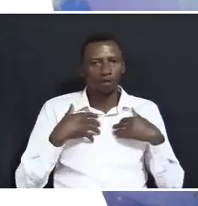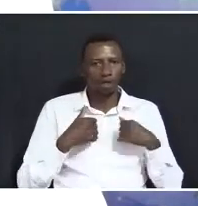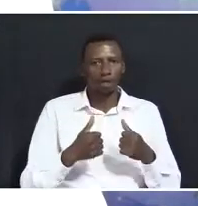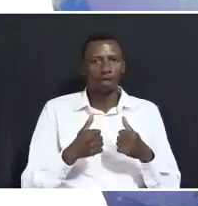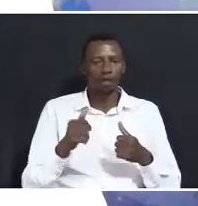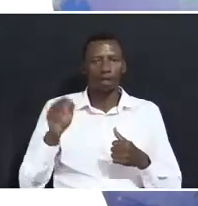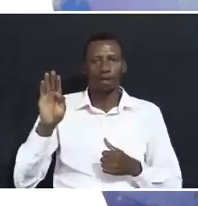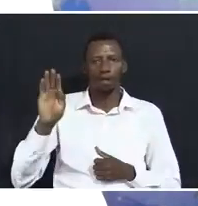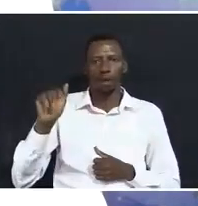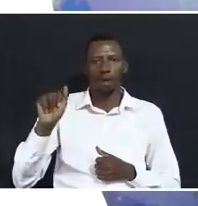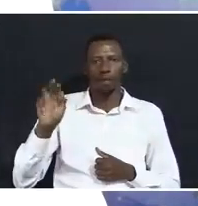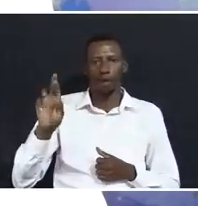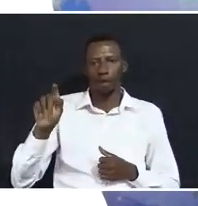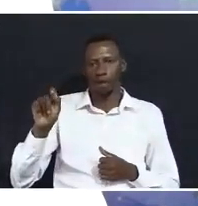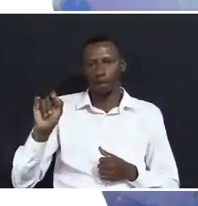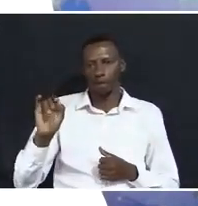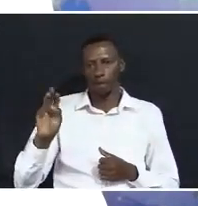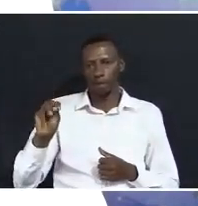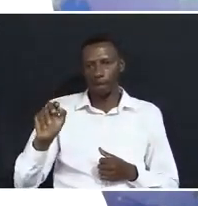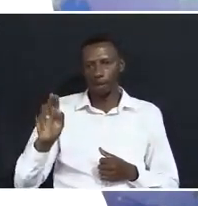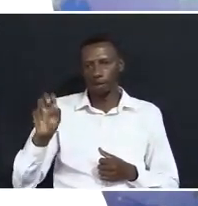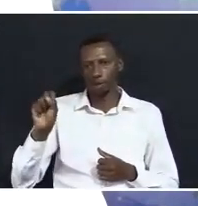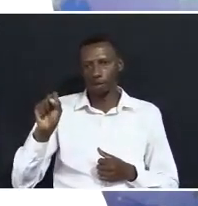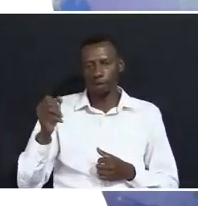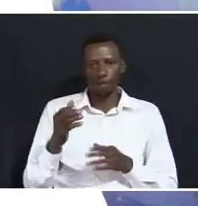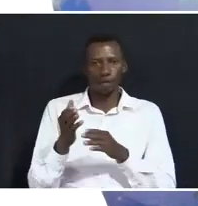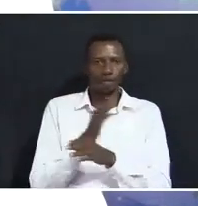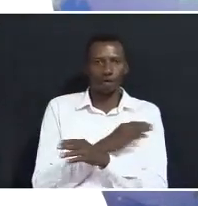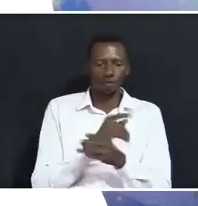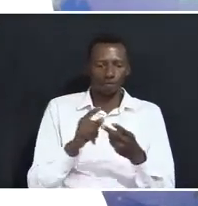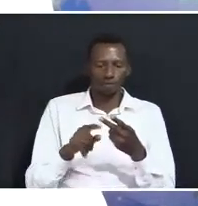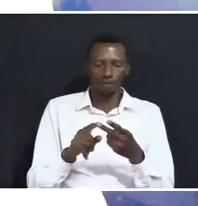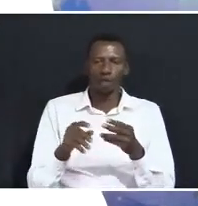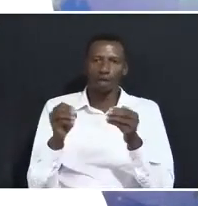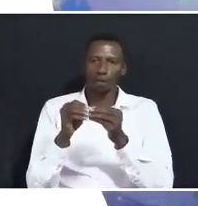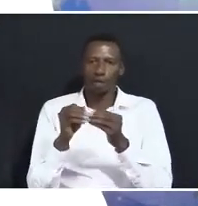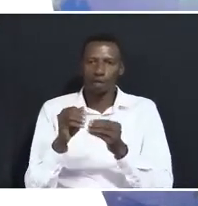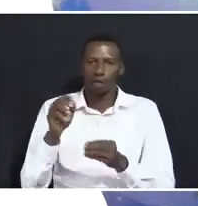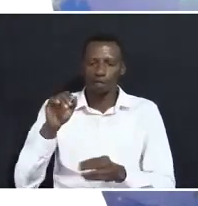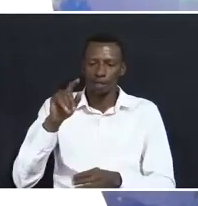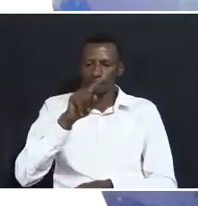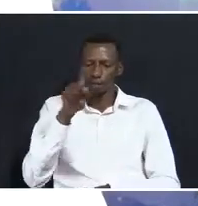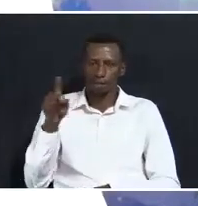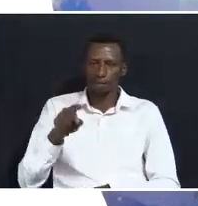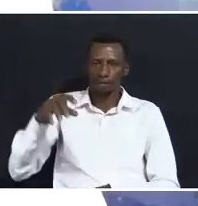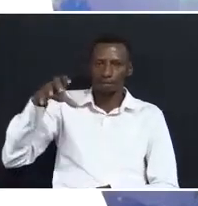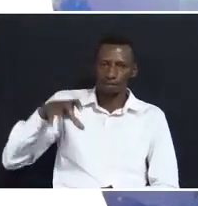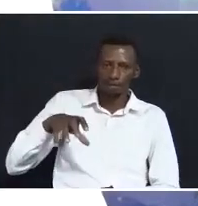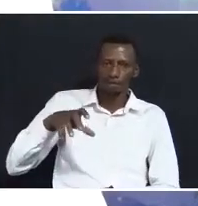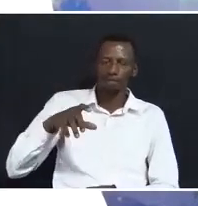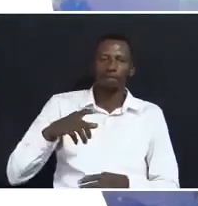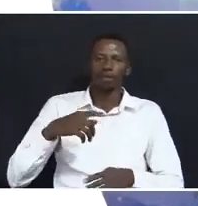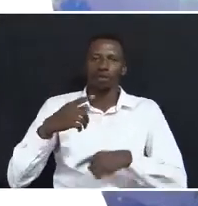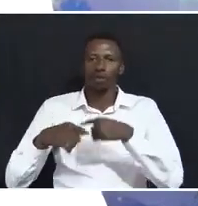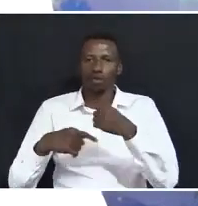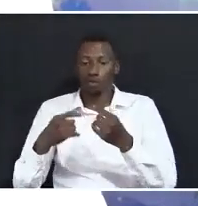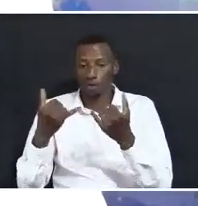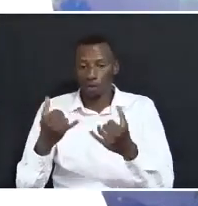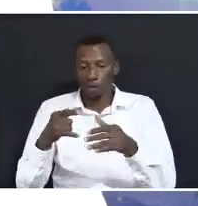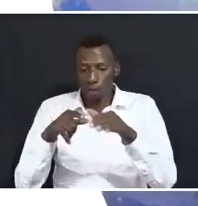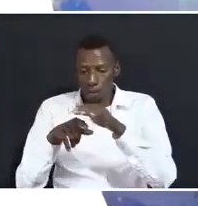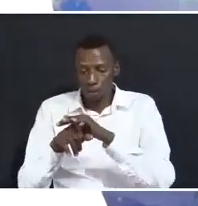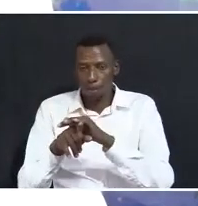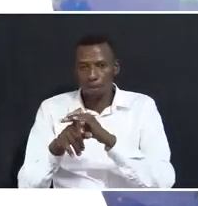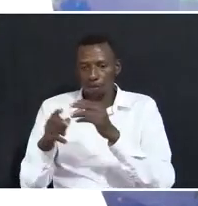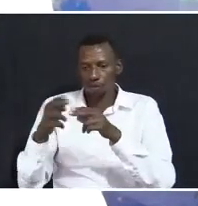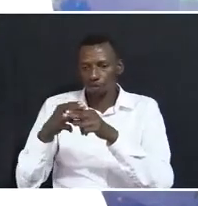Bartimaeus, and he had made Zacchaeus, and he continued on, now coming to Jerusalem. And